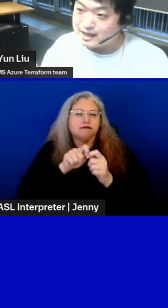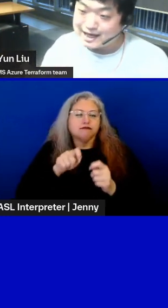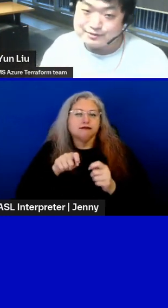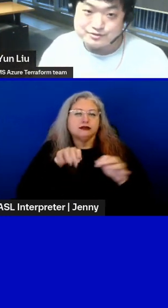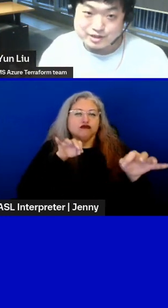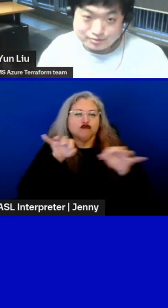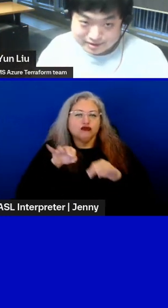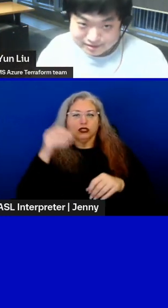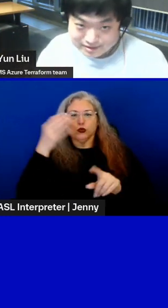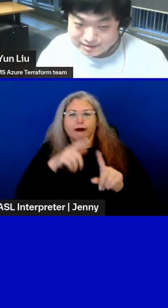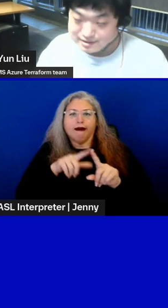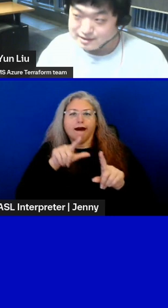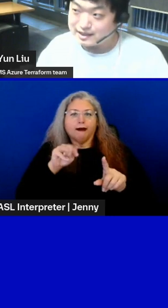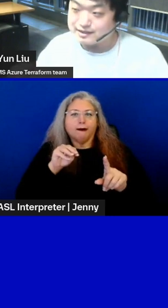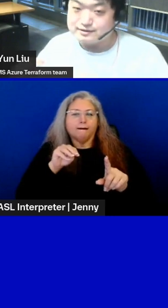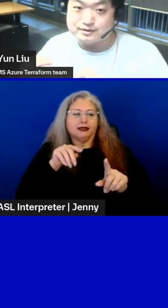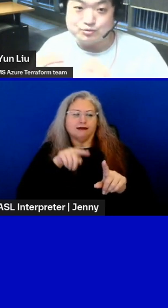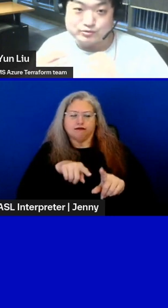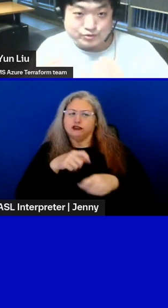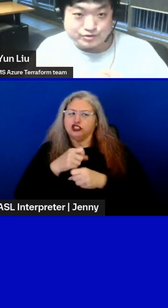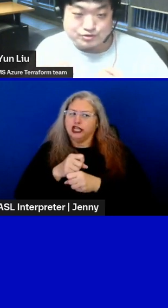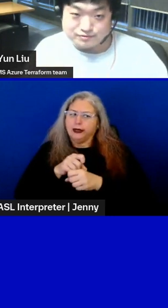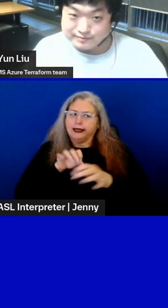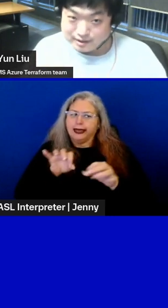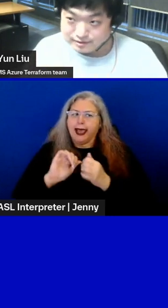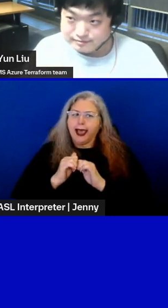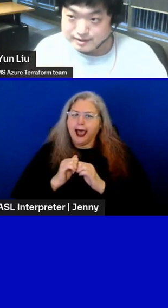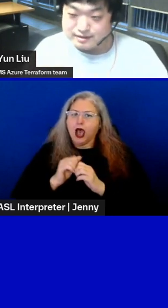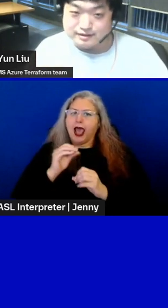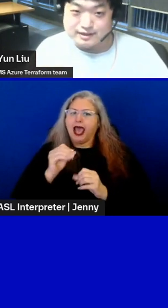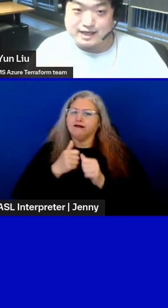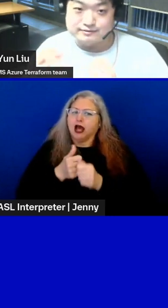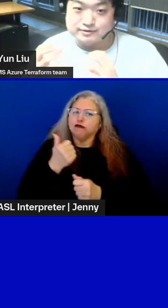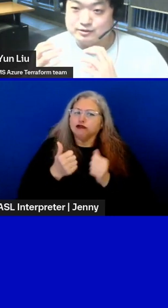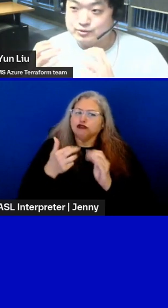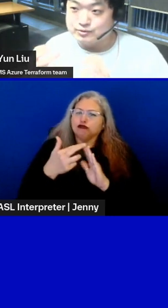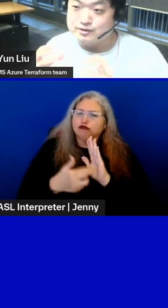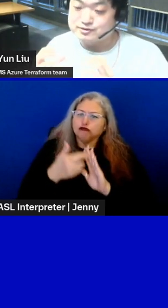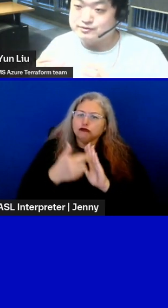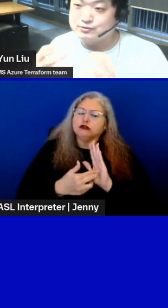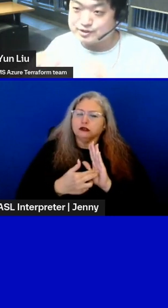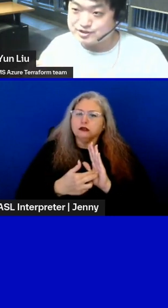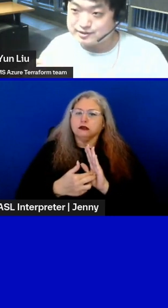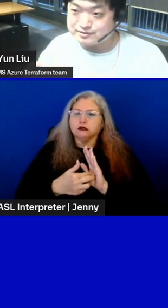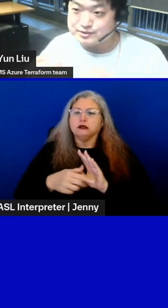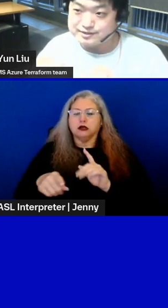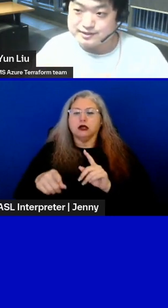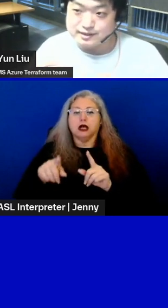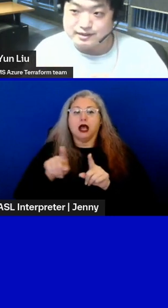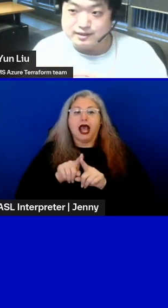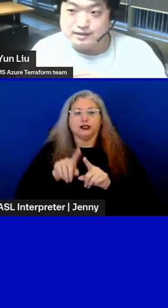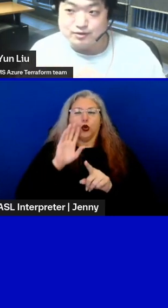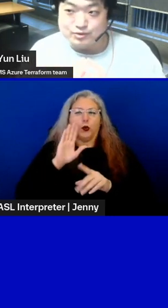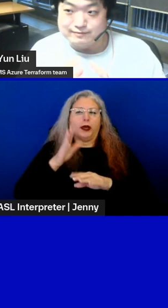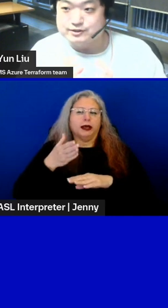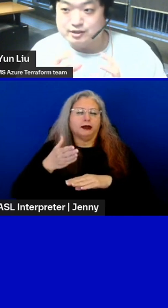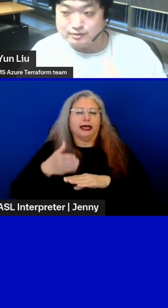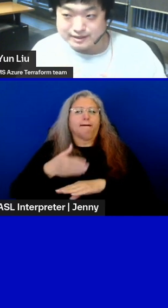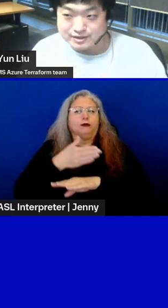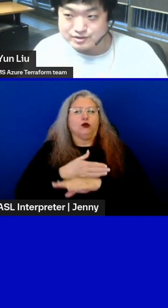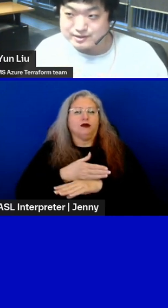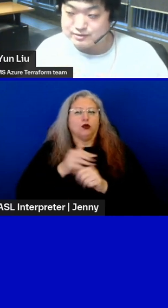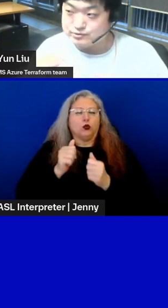to how to generate this and what rules you should follow. And we will also enrich this with the